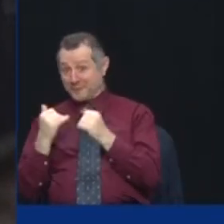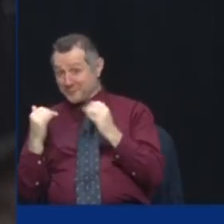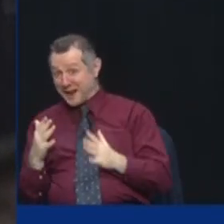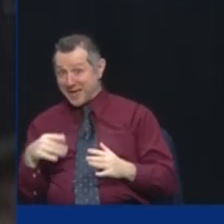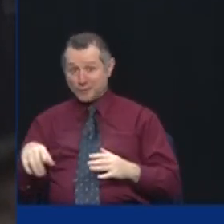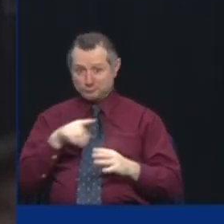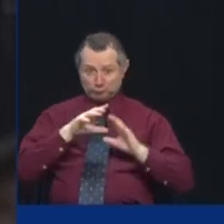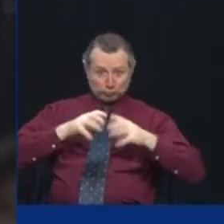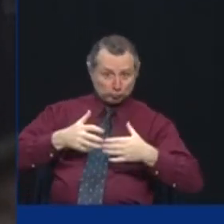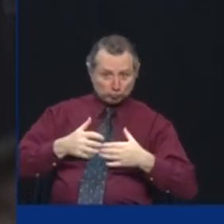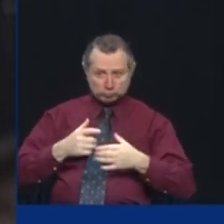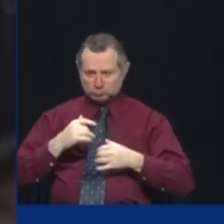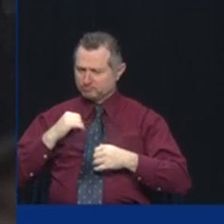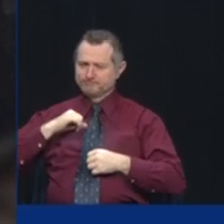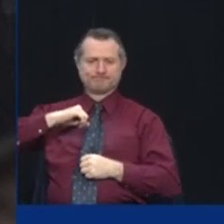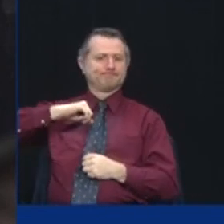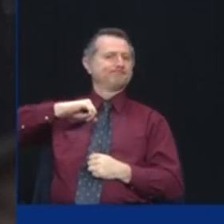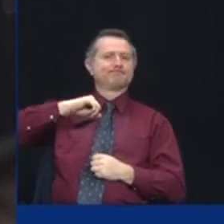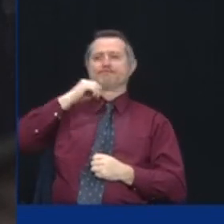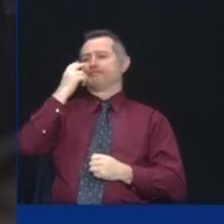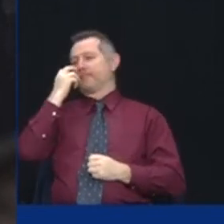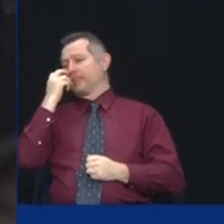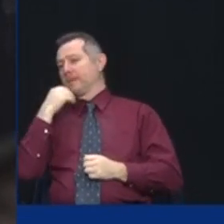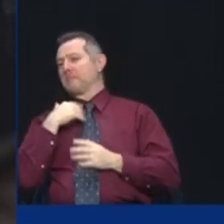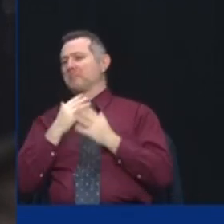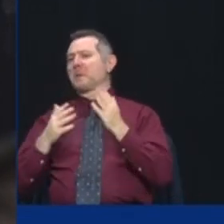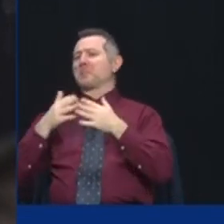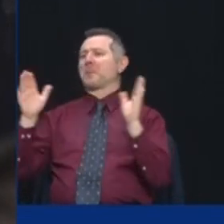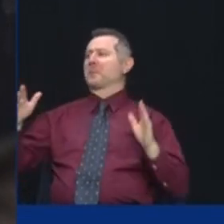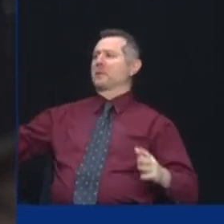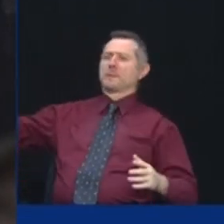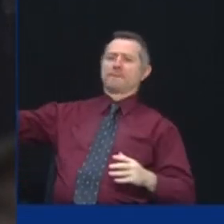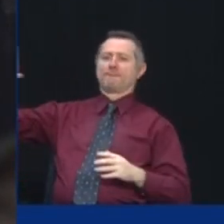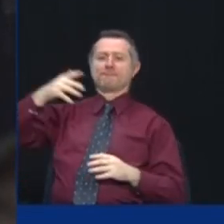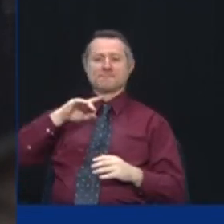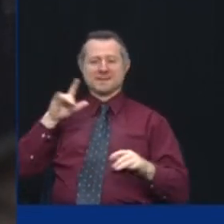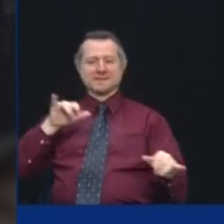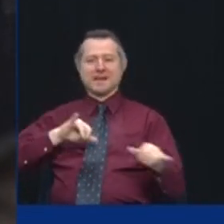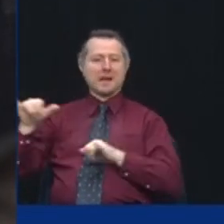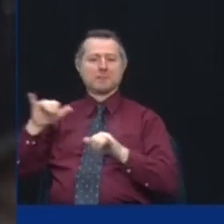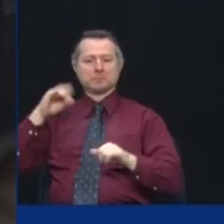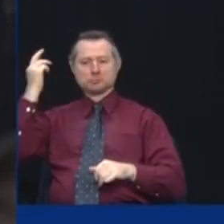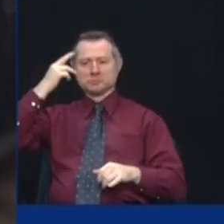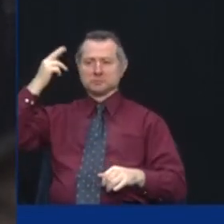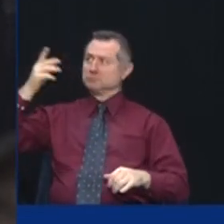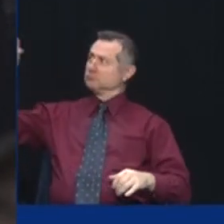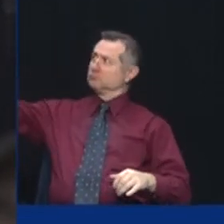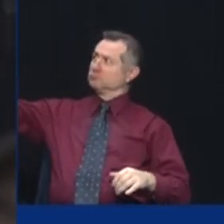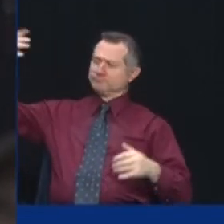see publicly, and all of the same reasons are being